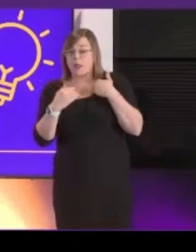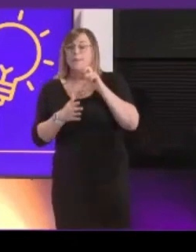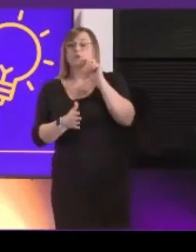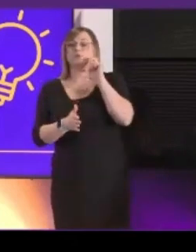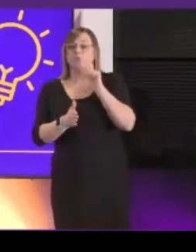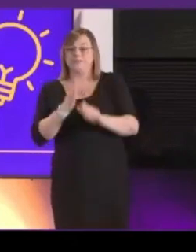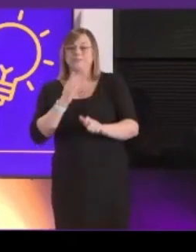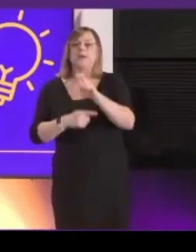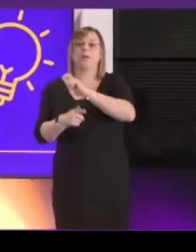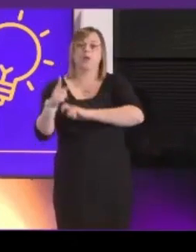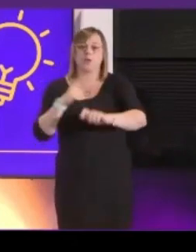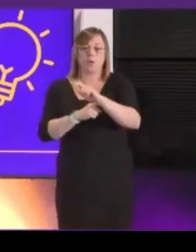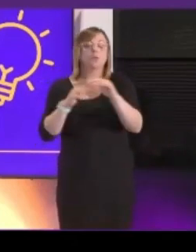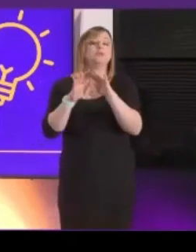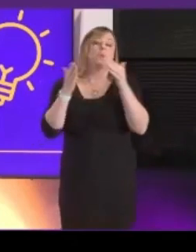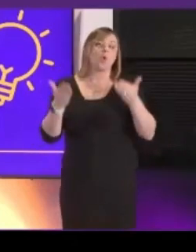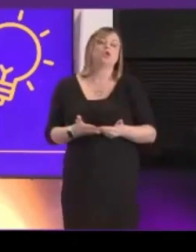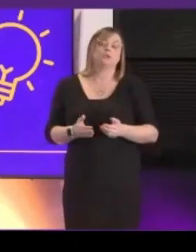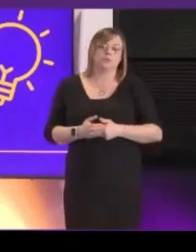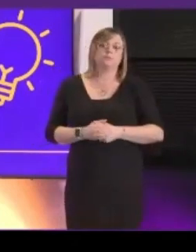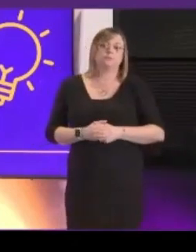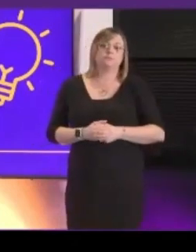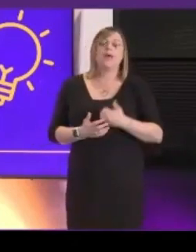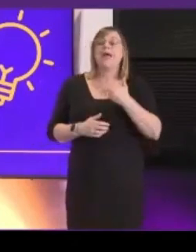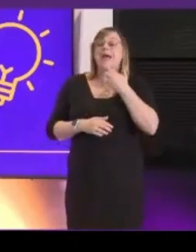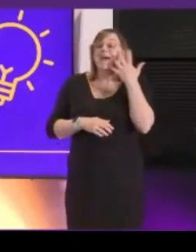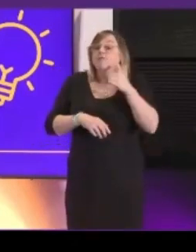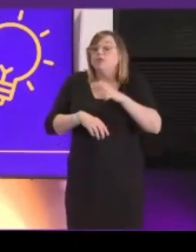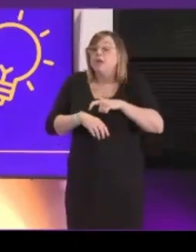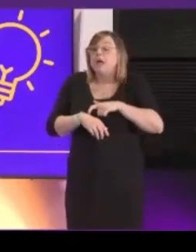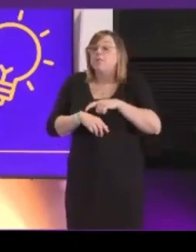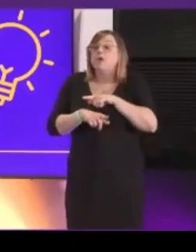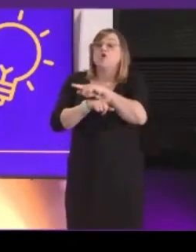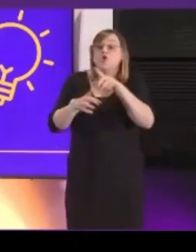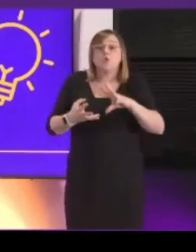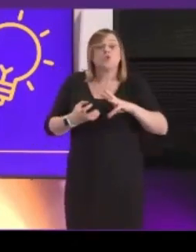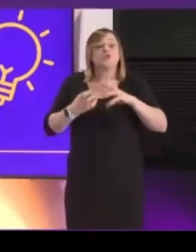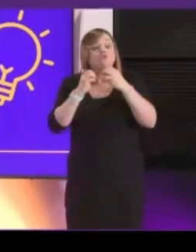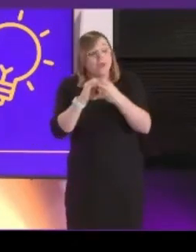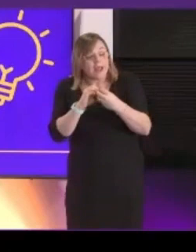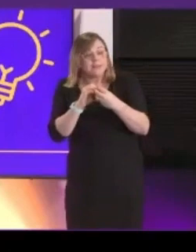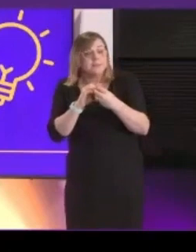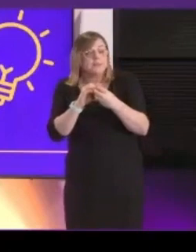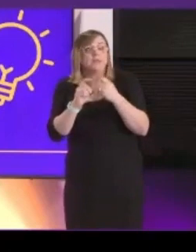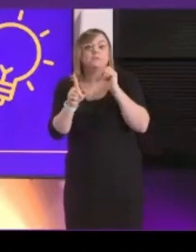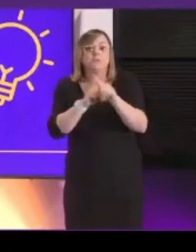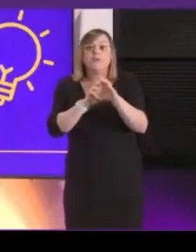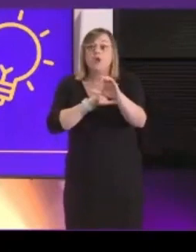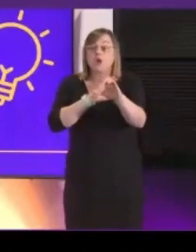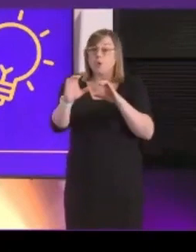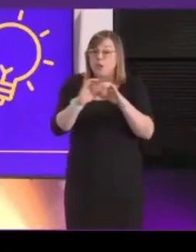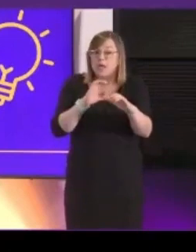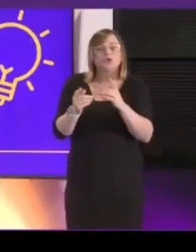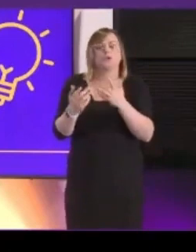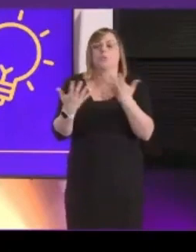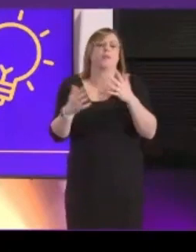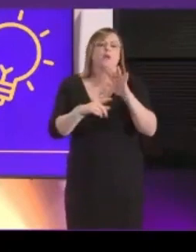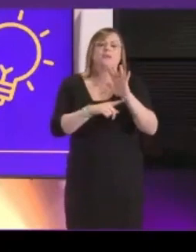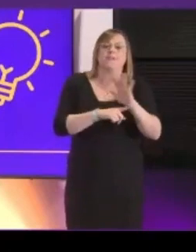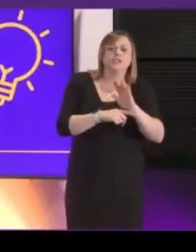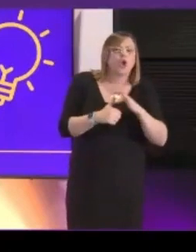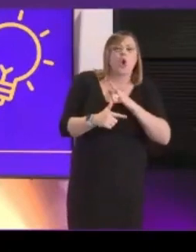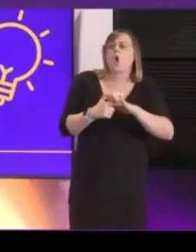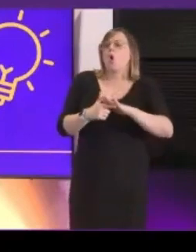disability community's world. Each time you produce a piece of communication, whether it's a video, whether